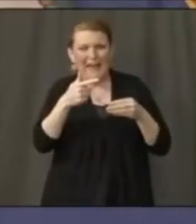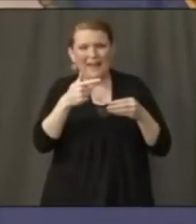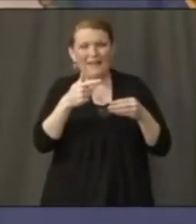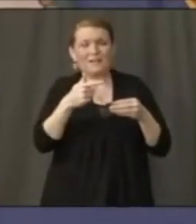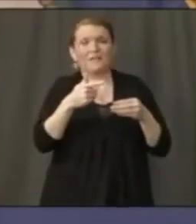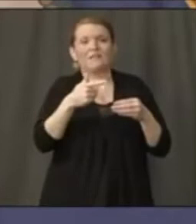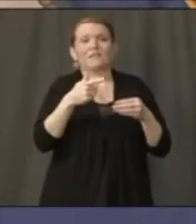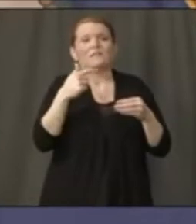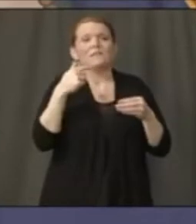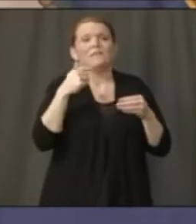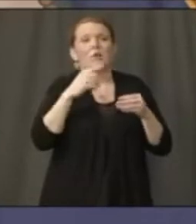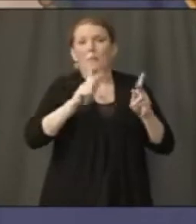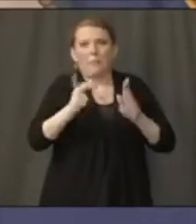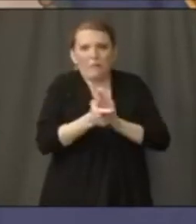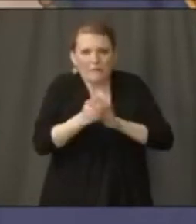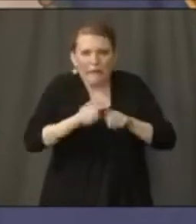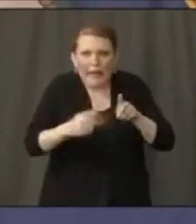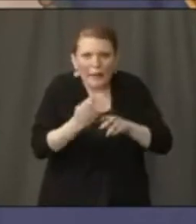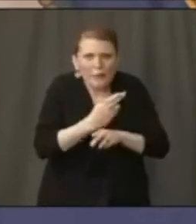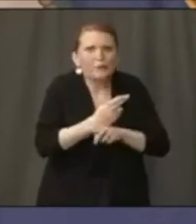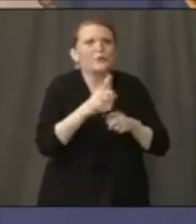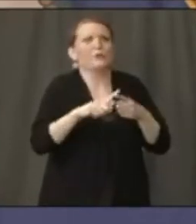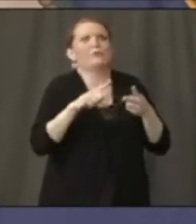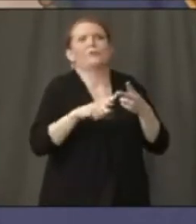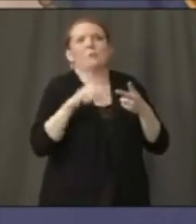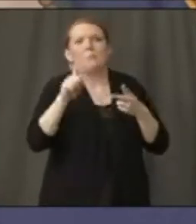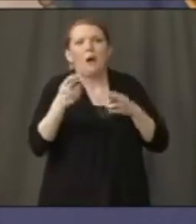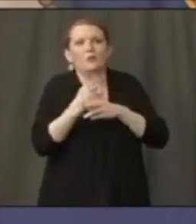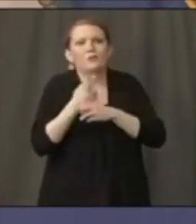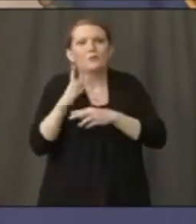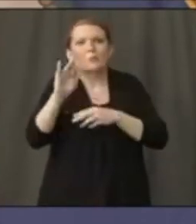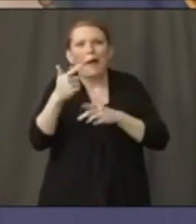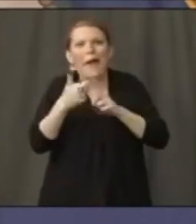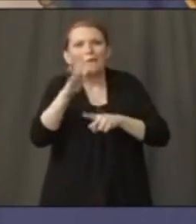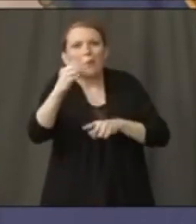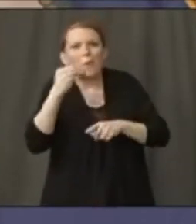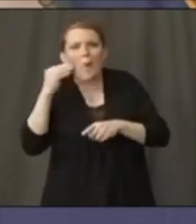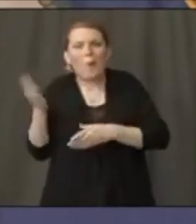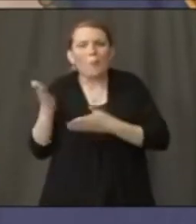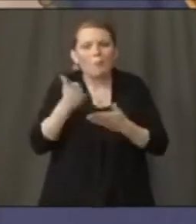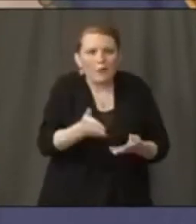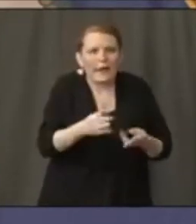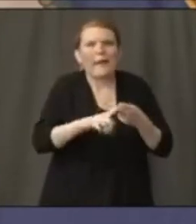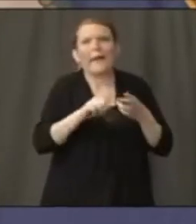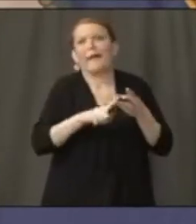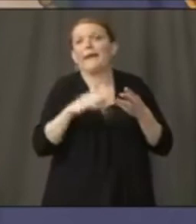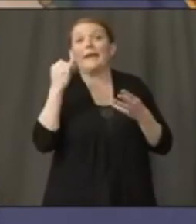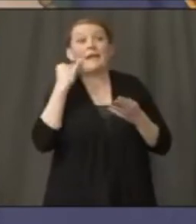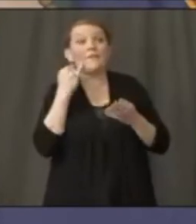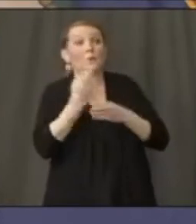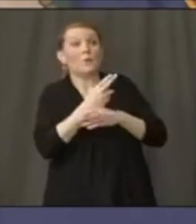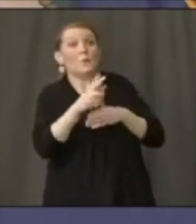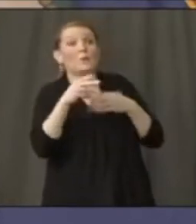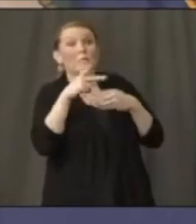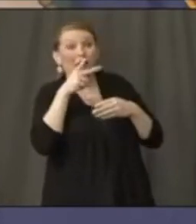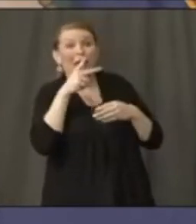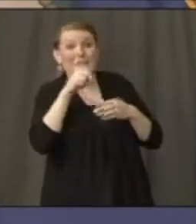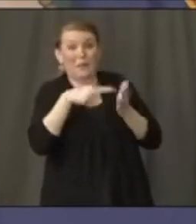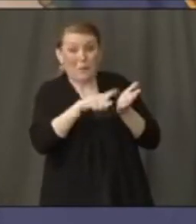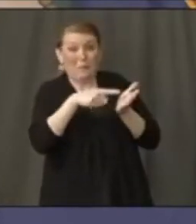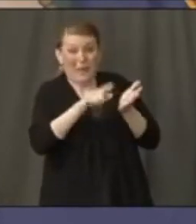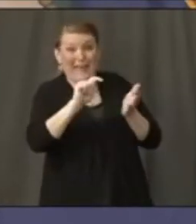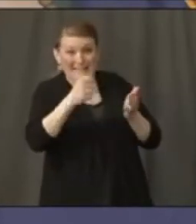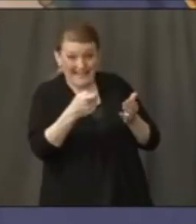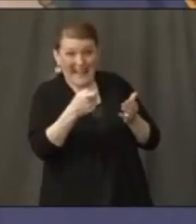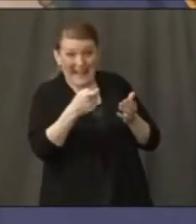didn't want all that touch going on, but I think it's as of May 15th. I can't remember what the date is. The tax goes back.